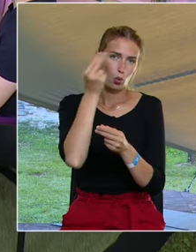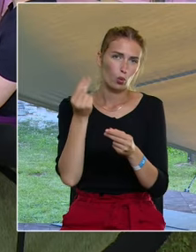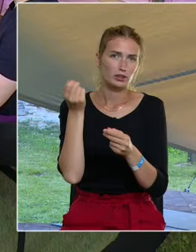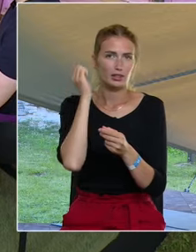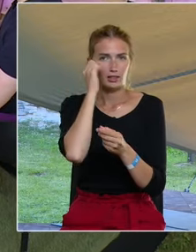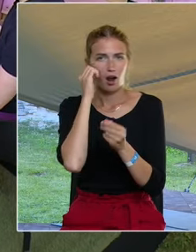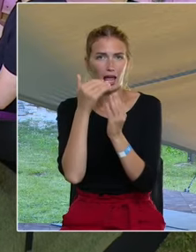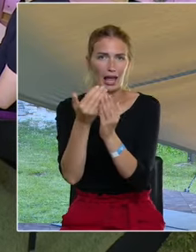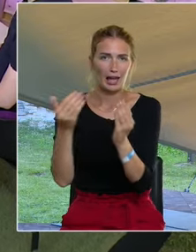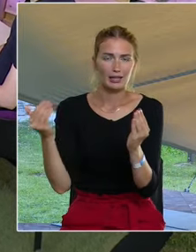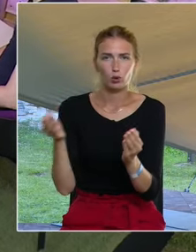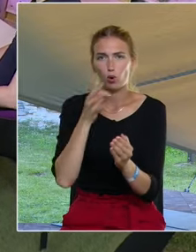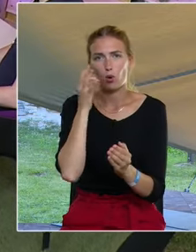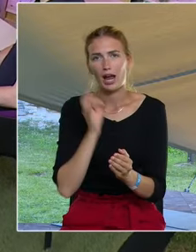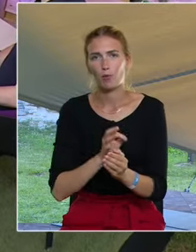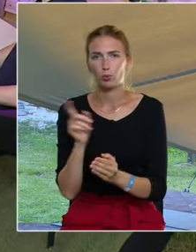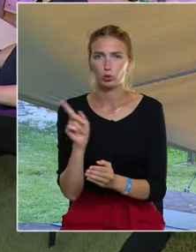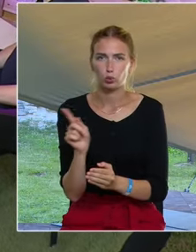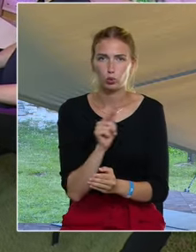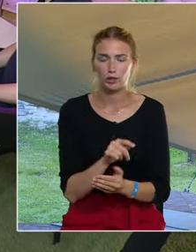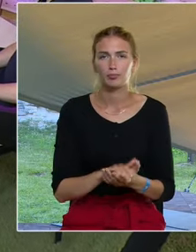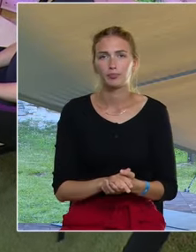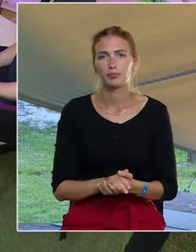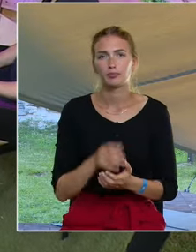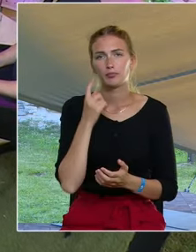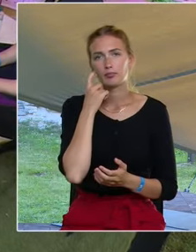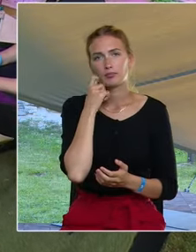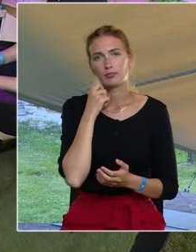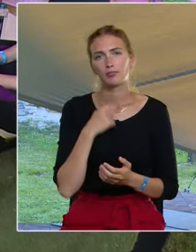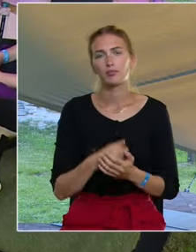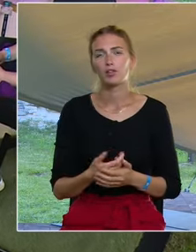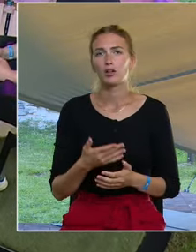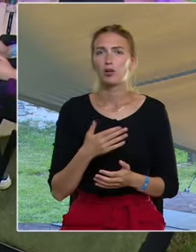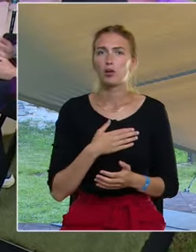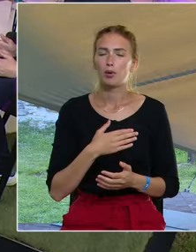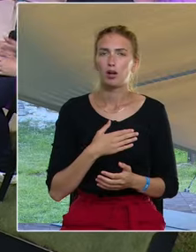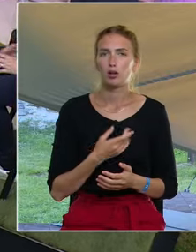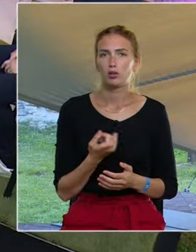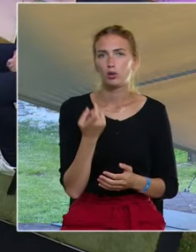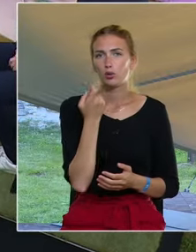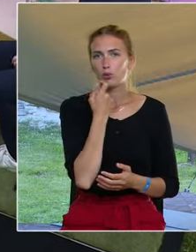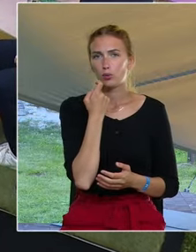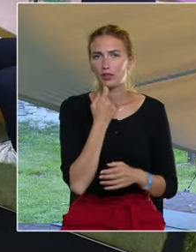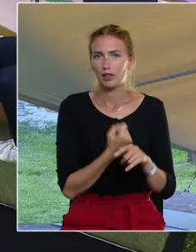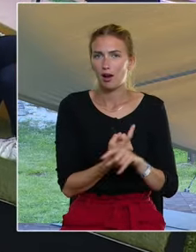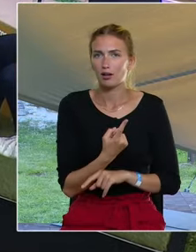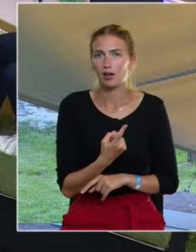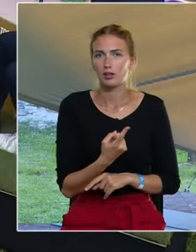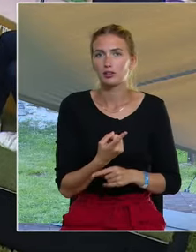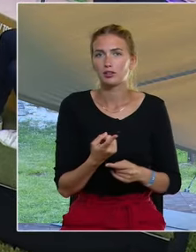think my interest in this comes in from I was a trained architect, but